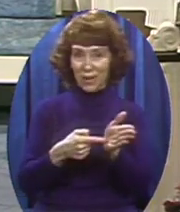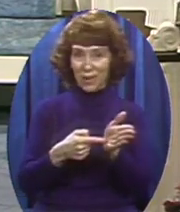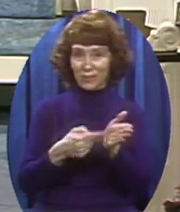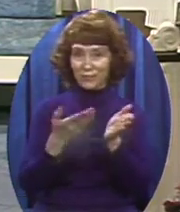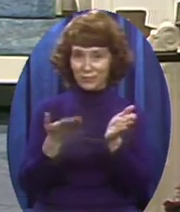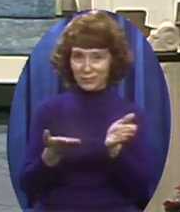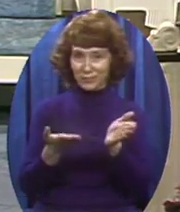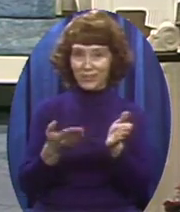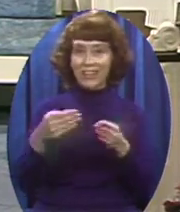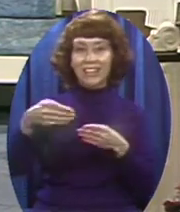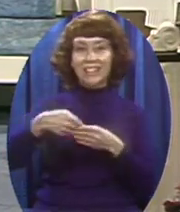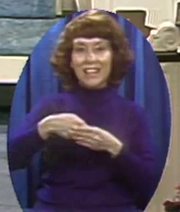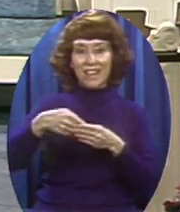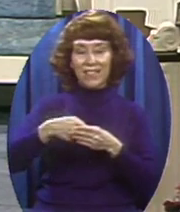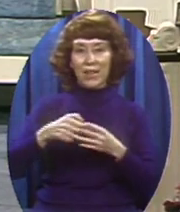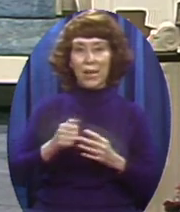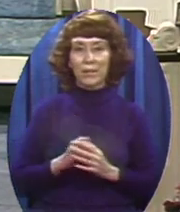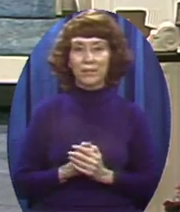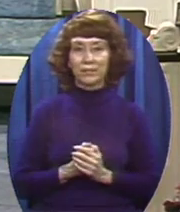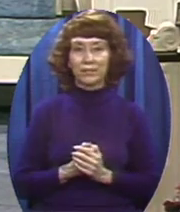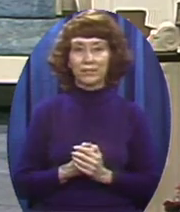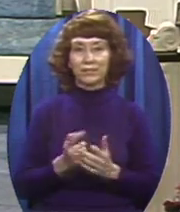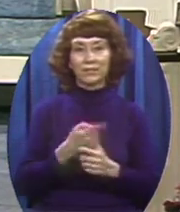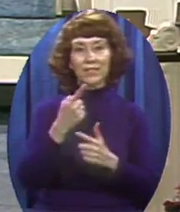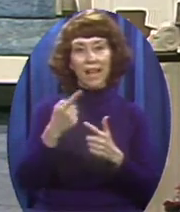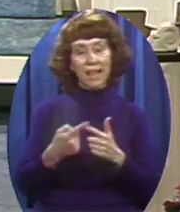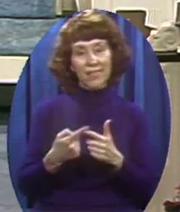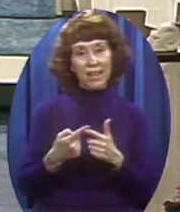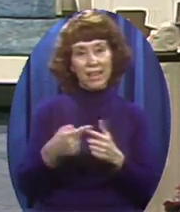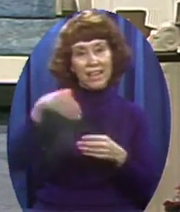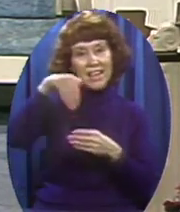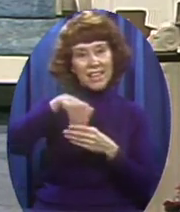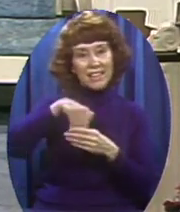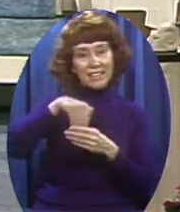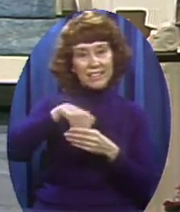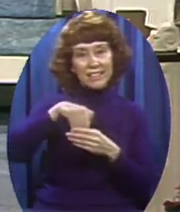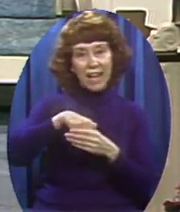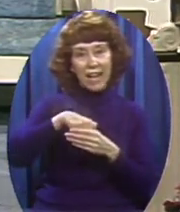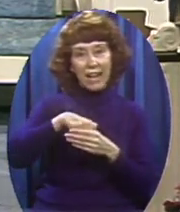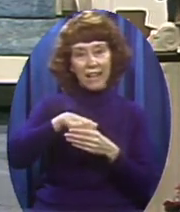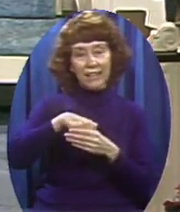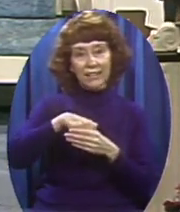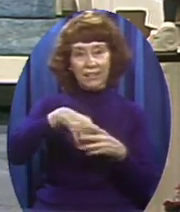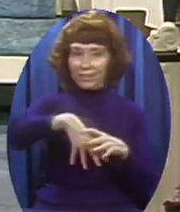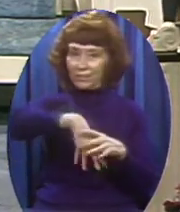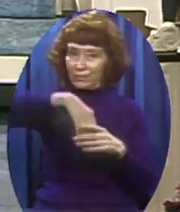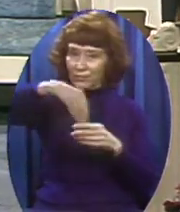envelope. And then he reached inside the envelope and he took out